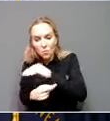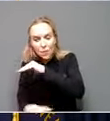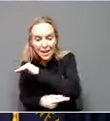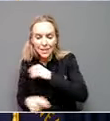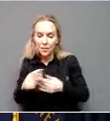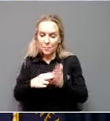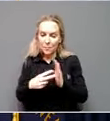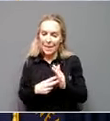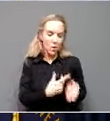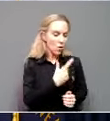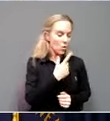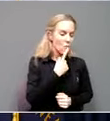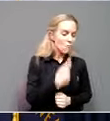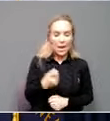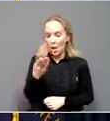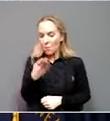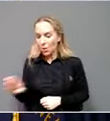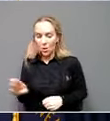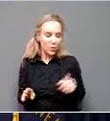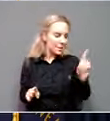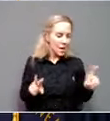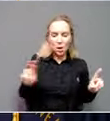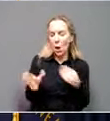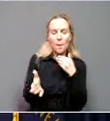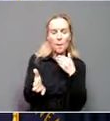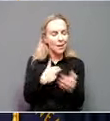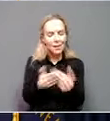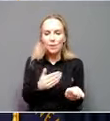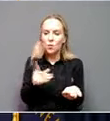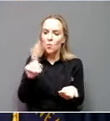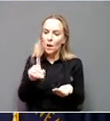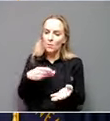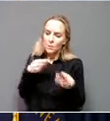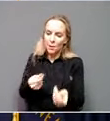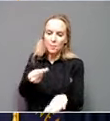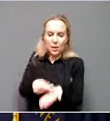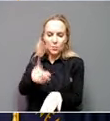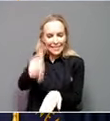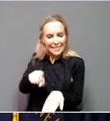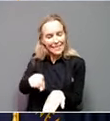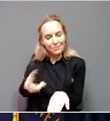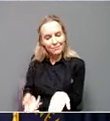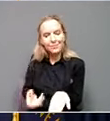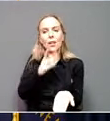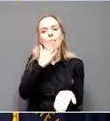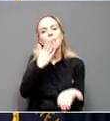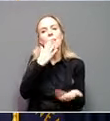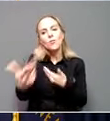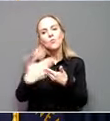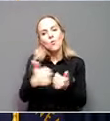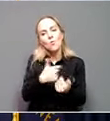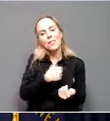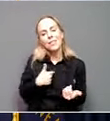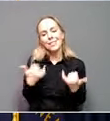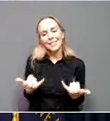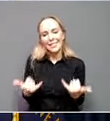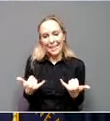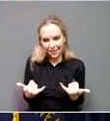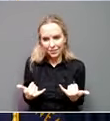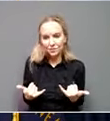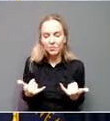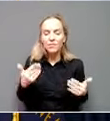spend the money where it's most needed. All right. Thank you all for joining us today. I believe our